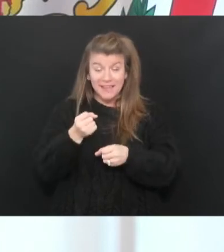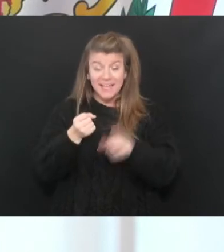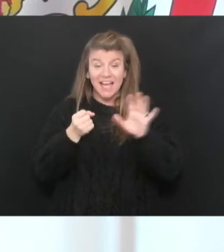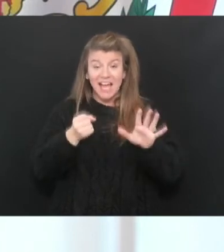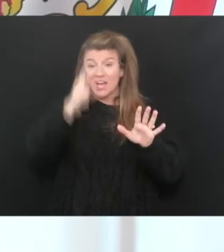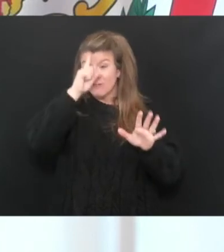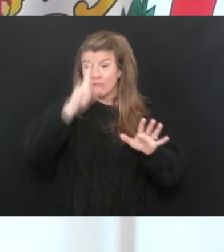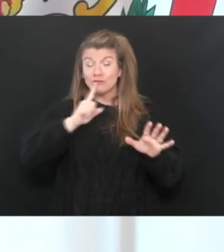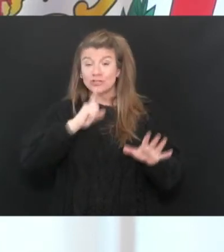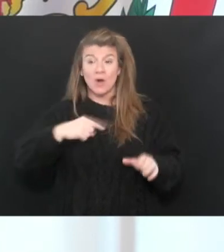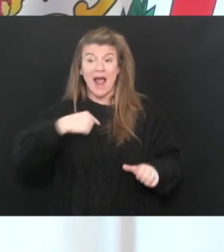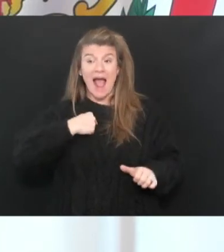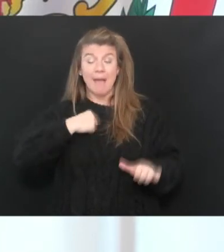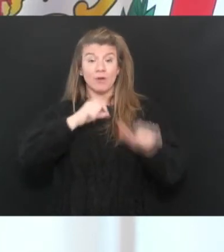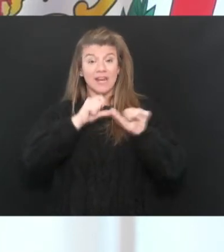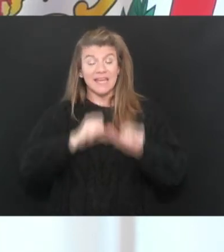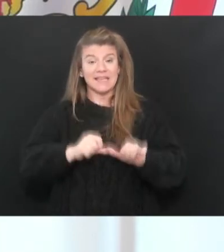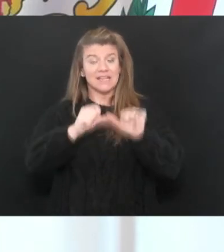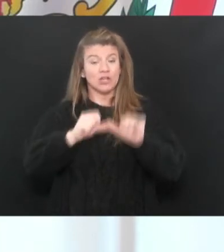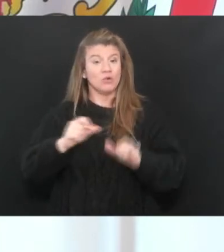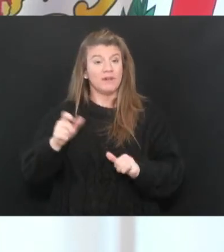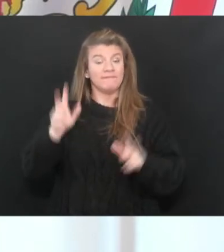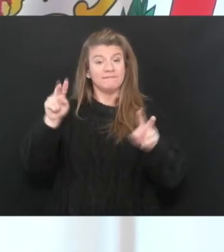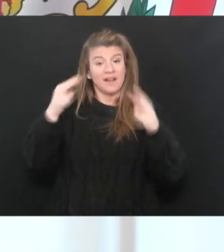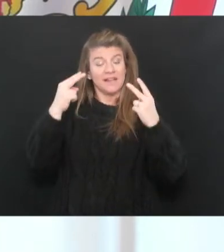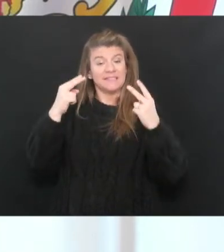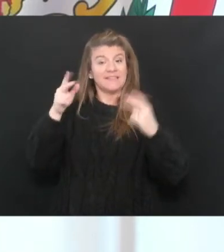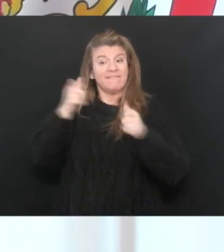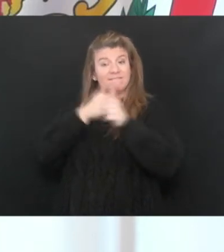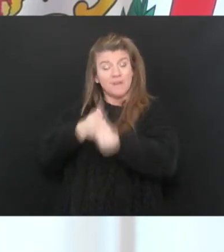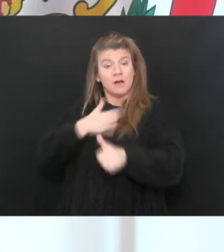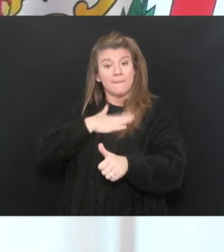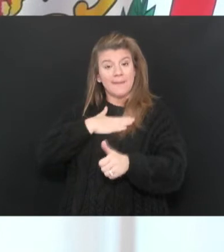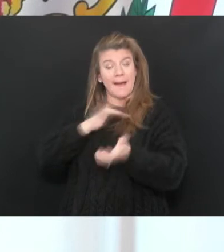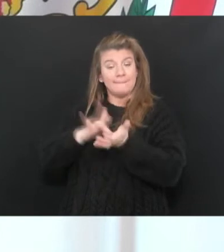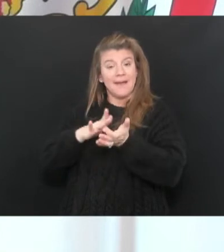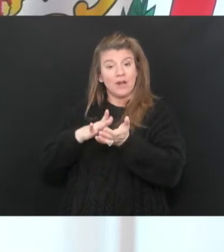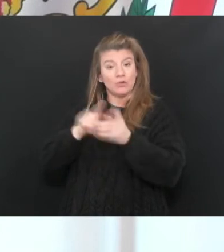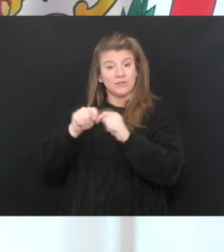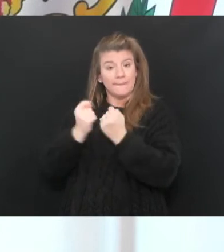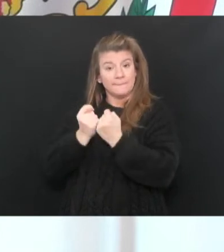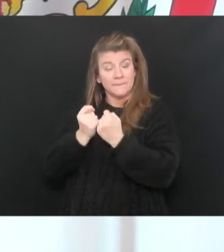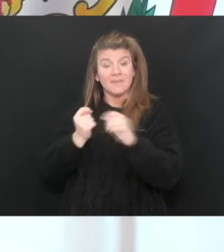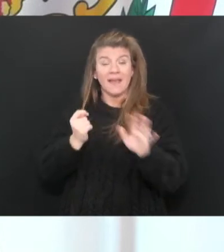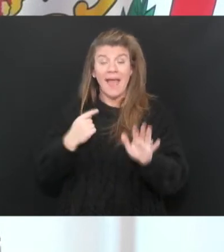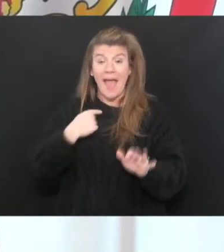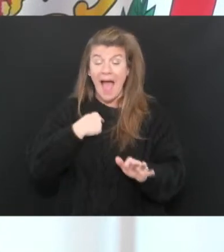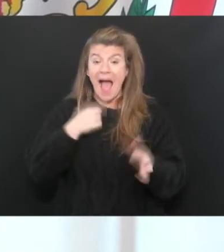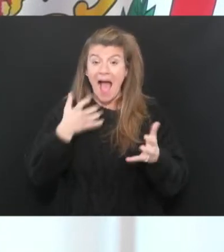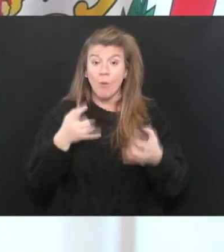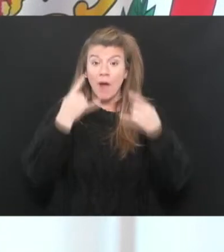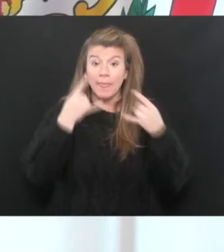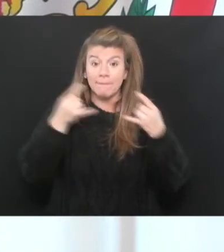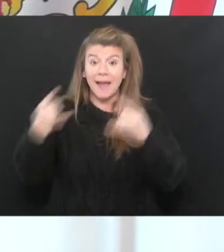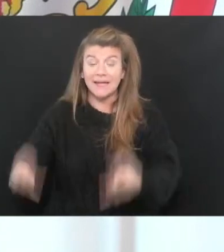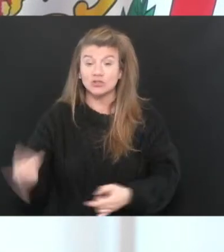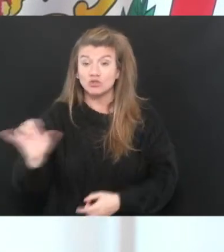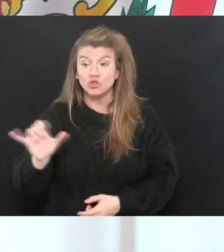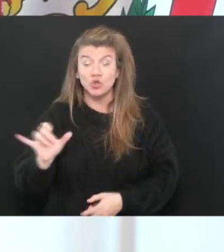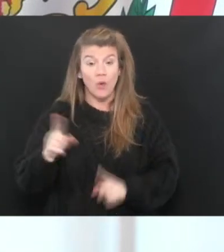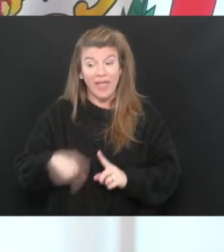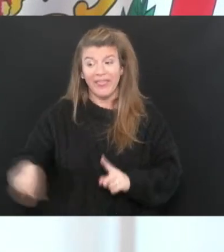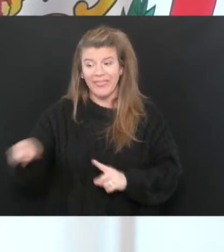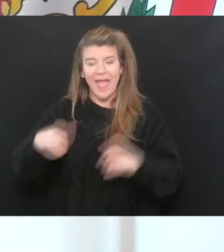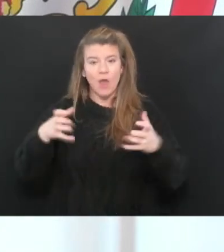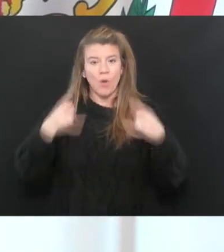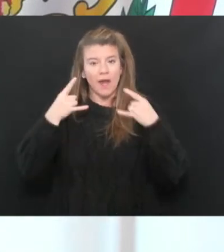absolutely, I'm going to continue to listen to all my medical experts. I want rid of the mask just as much as you want rid of it. They want rid of it just as